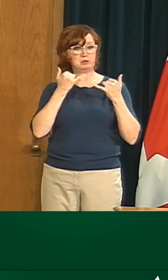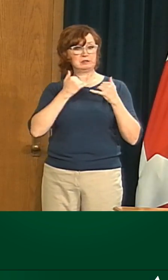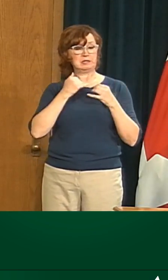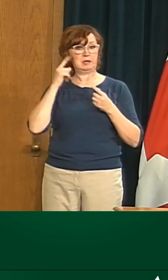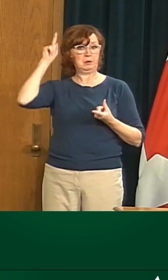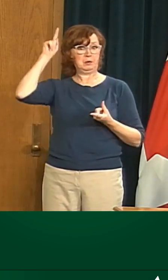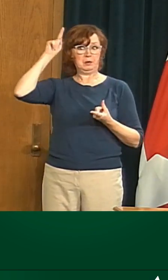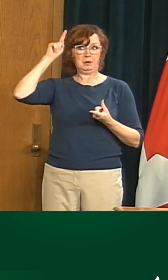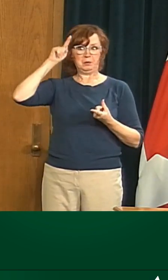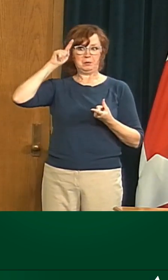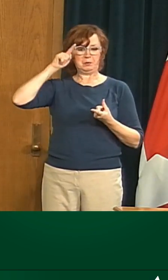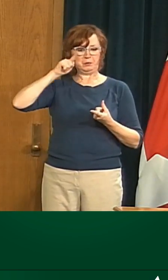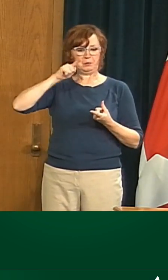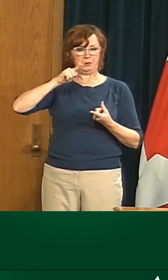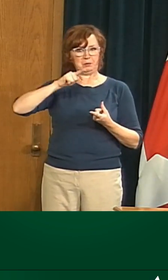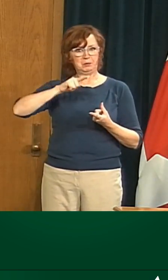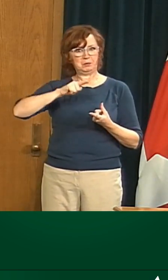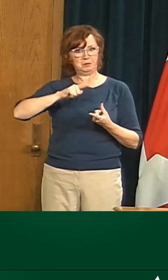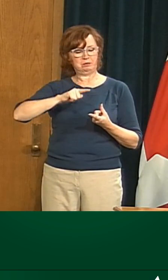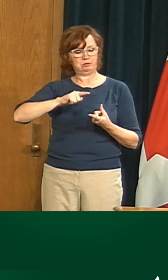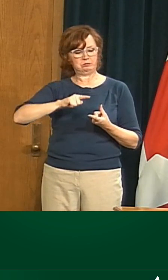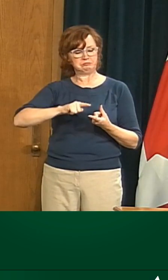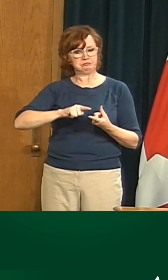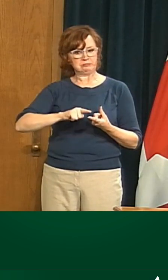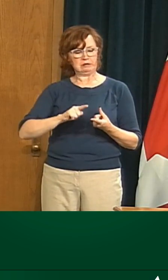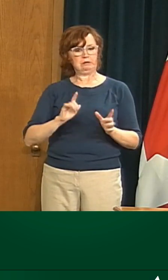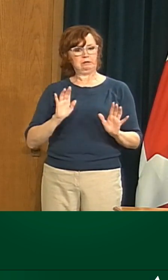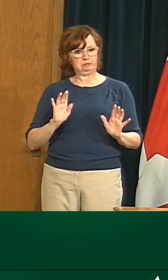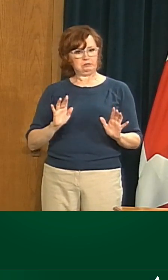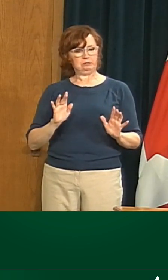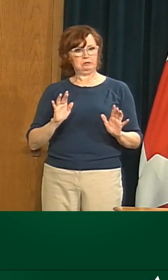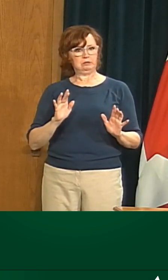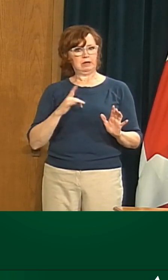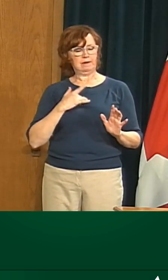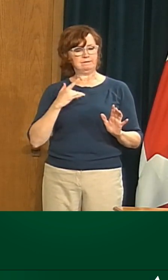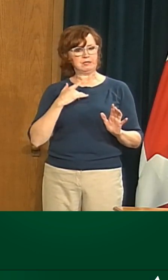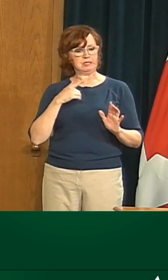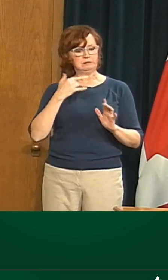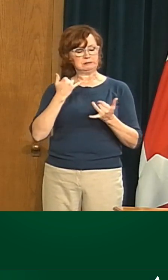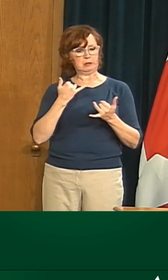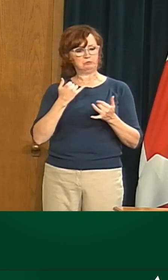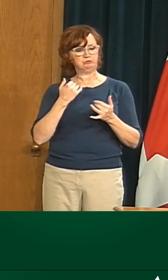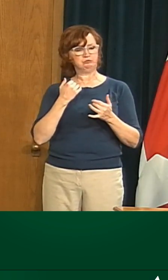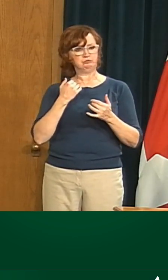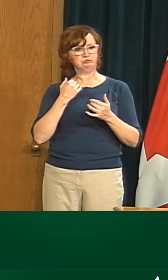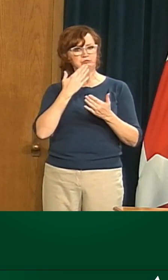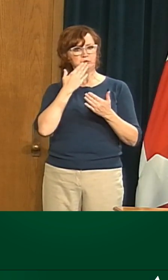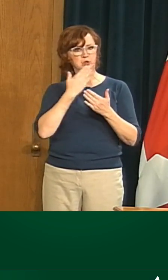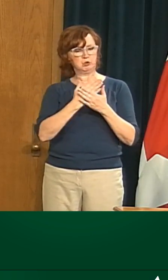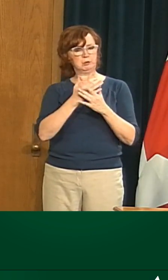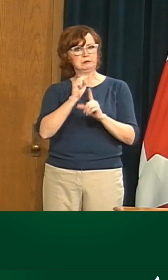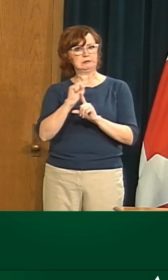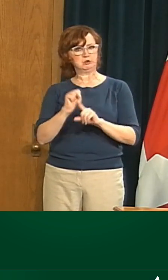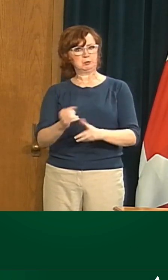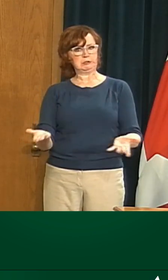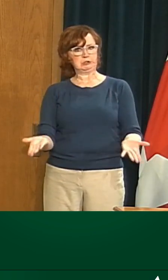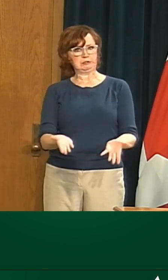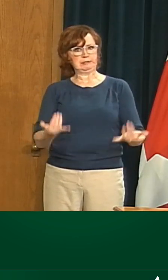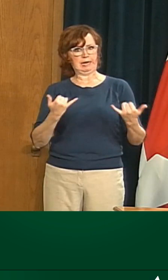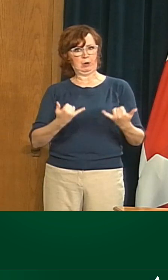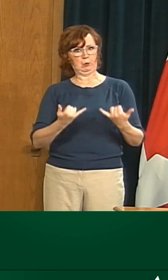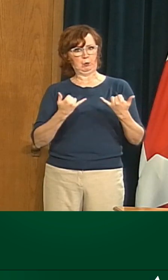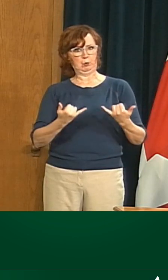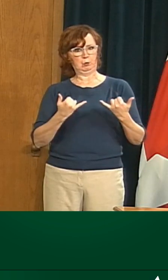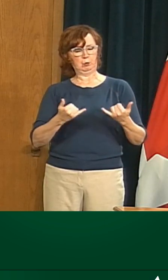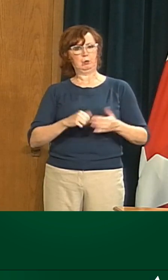infection rates here in the province. So we're well poised to be where we are here today. And I would just say that the reason we are here where